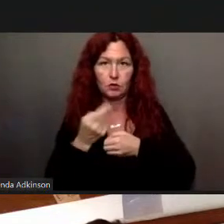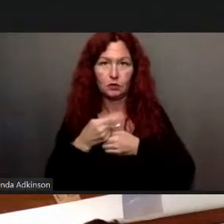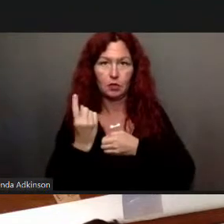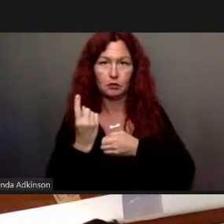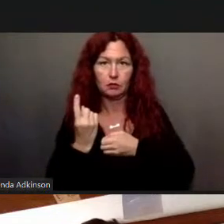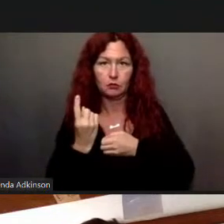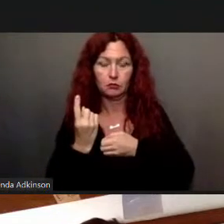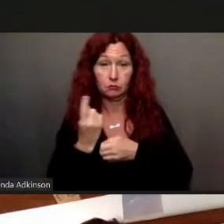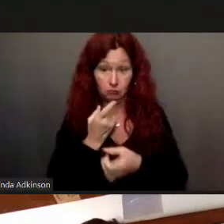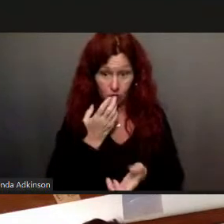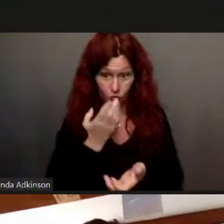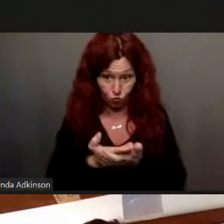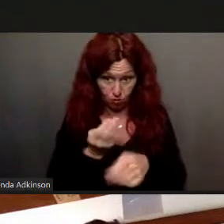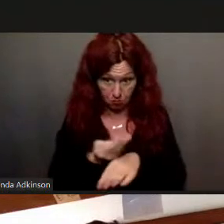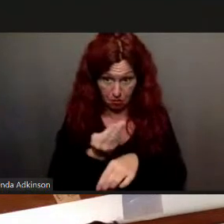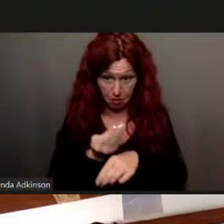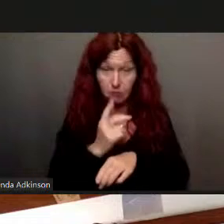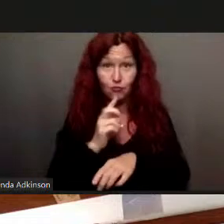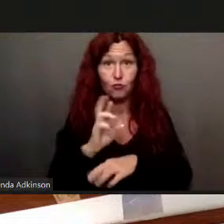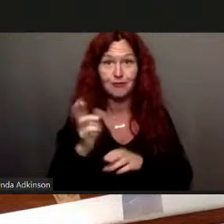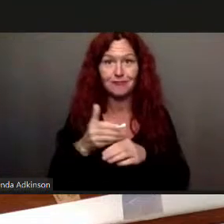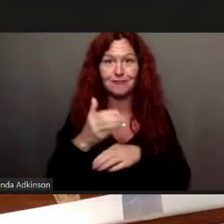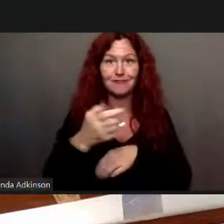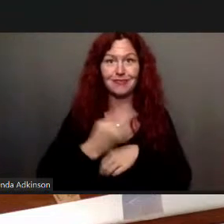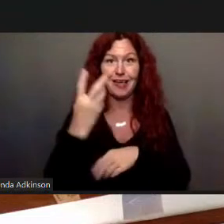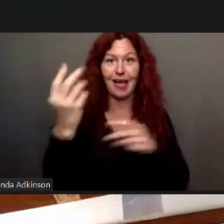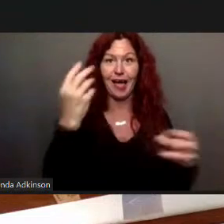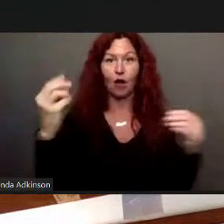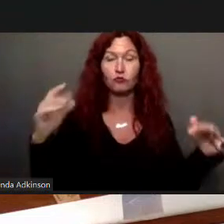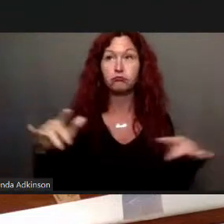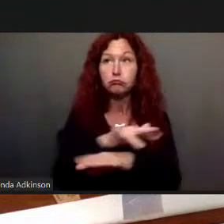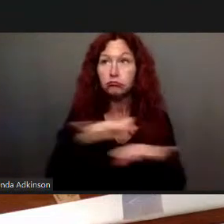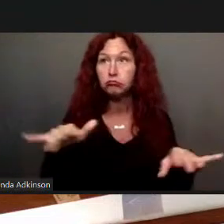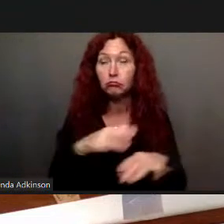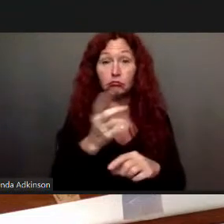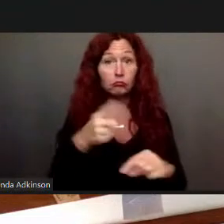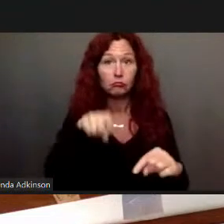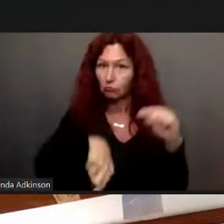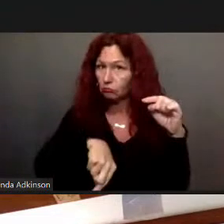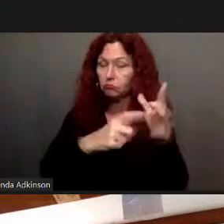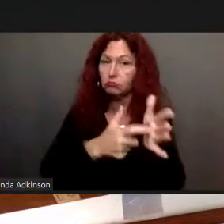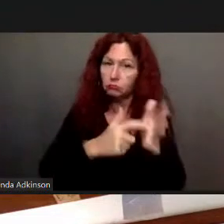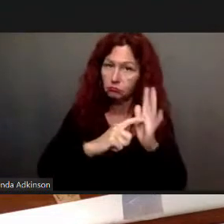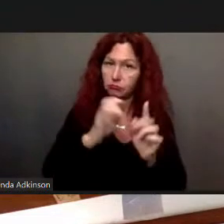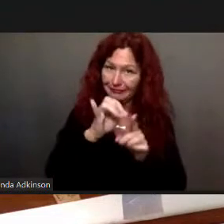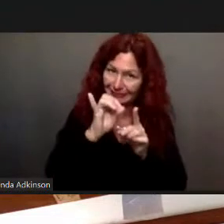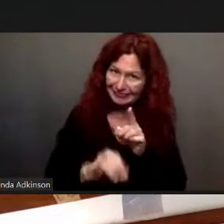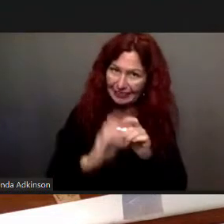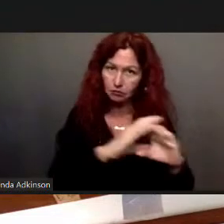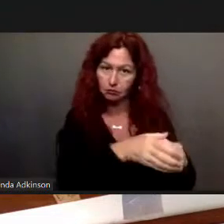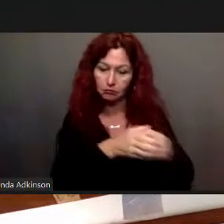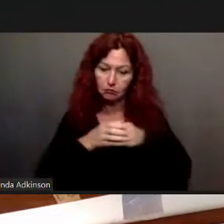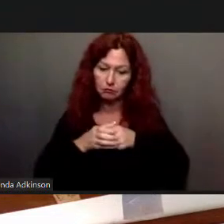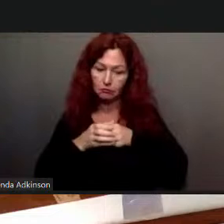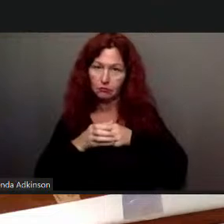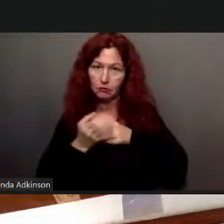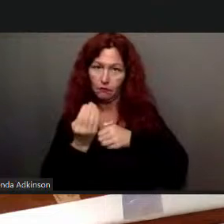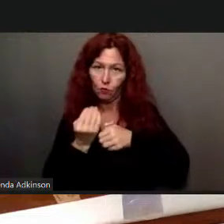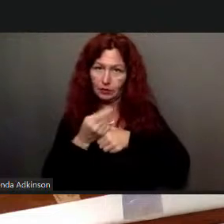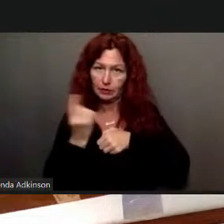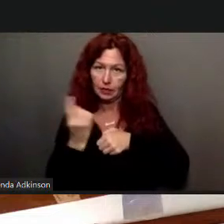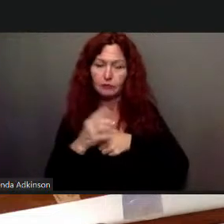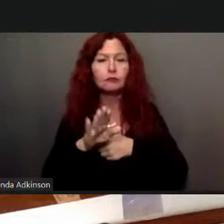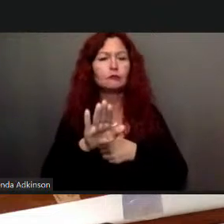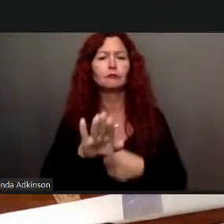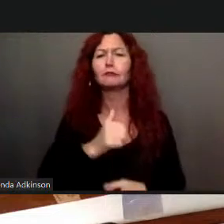Airport, the order from the governor is that they have to self-isolate for 14 days once they get here. My